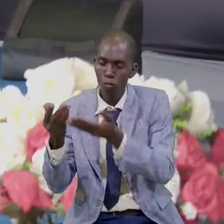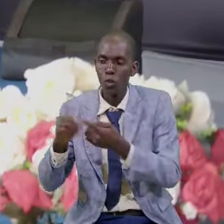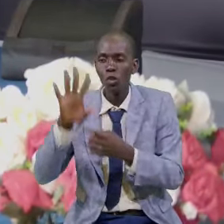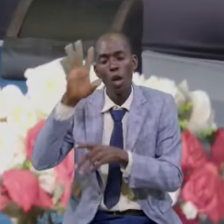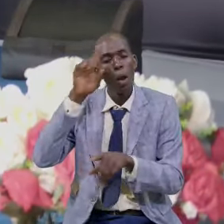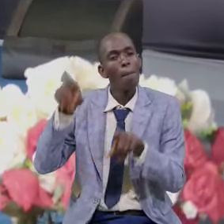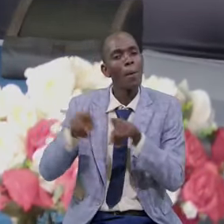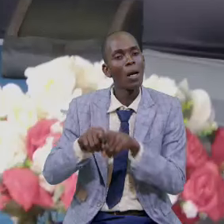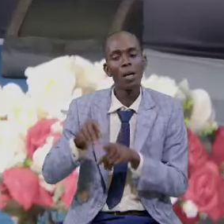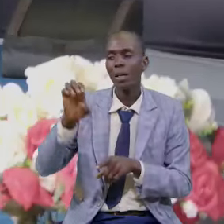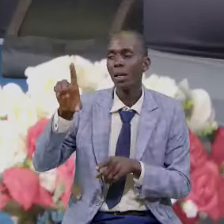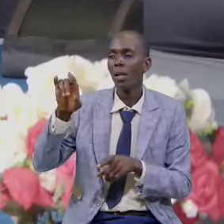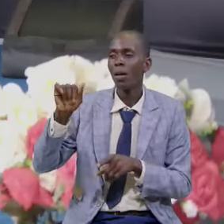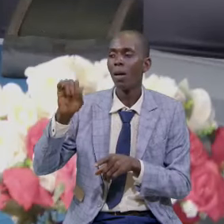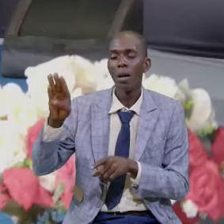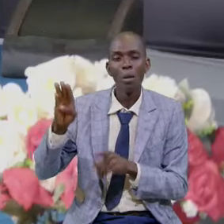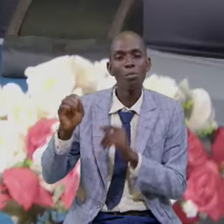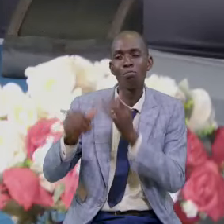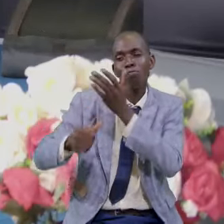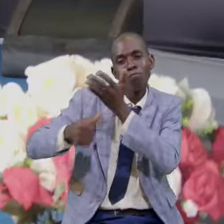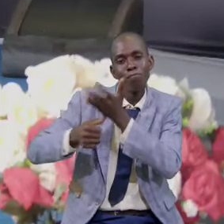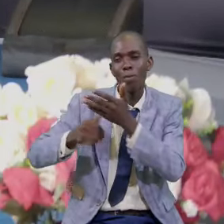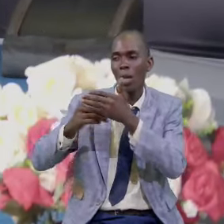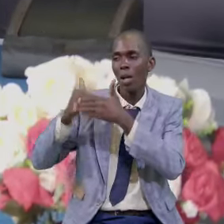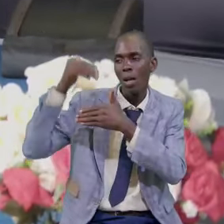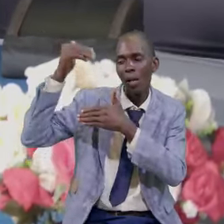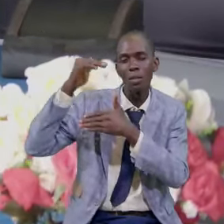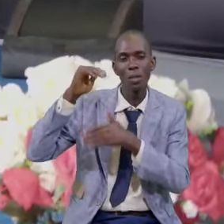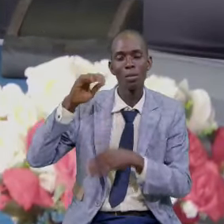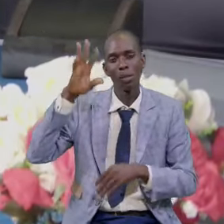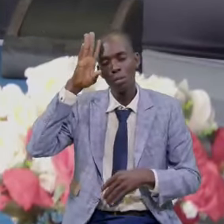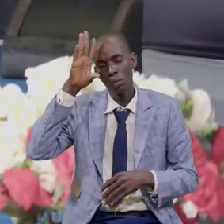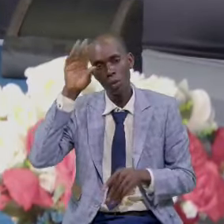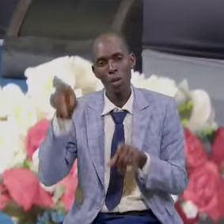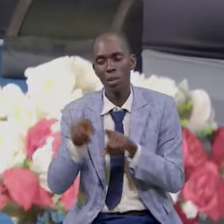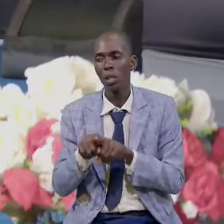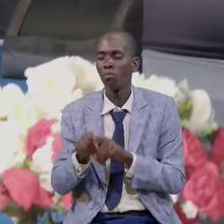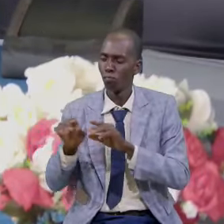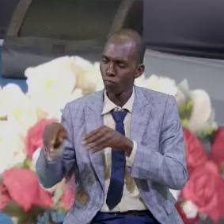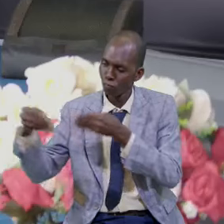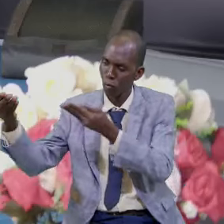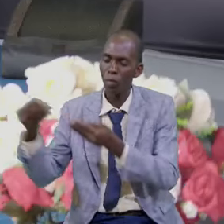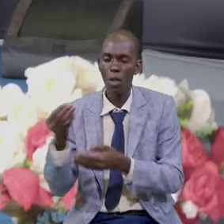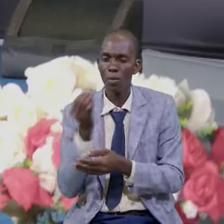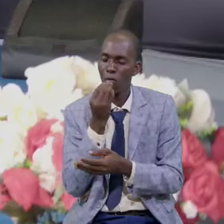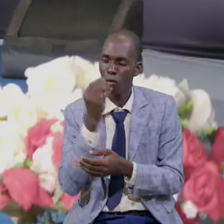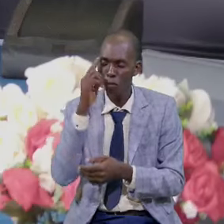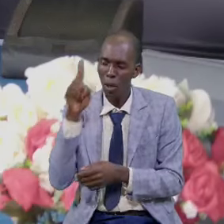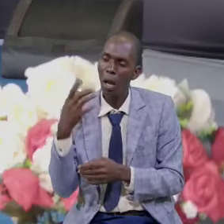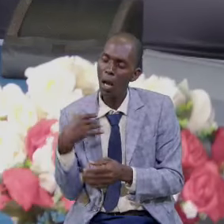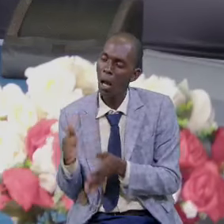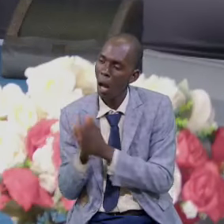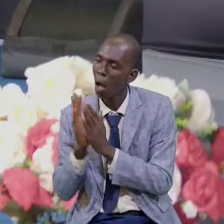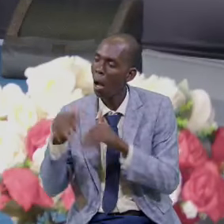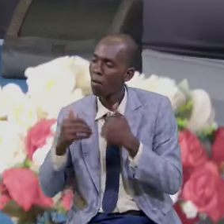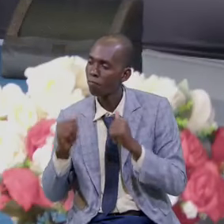brothers, people that should make a change. Go give them this and see how things are, and come